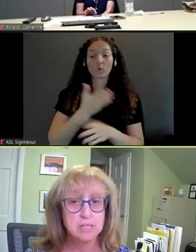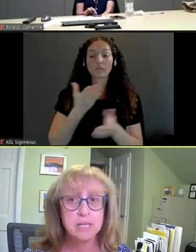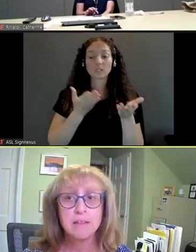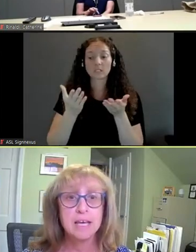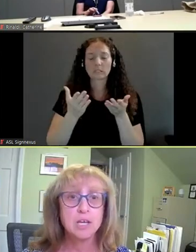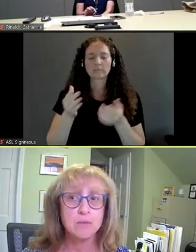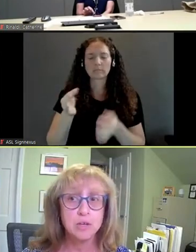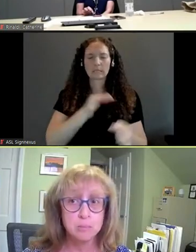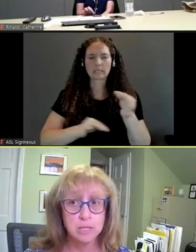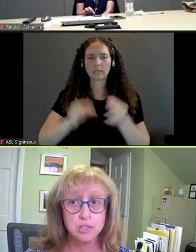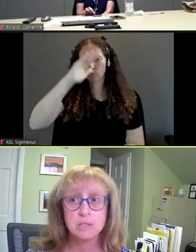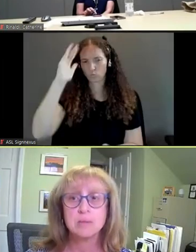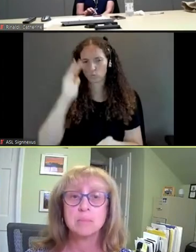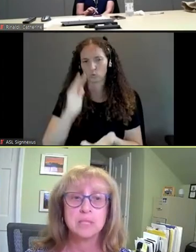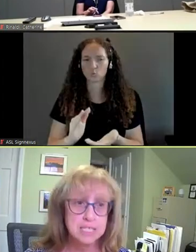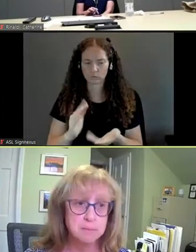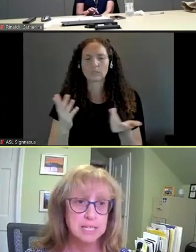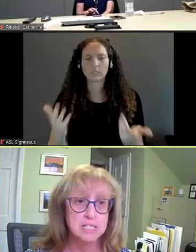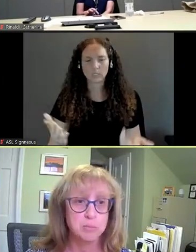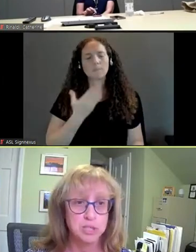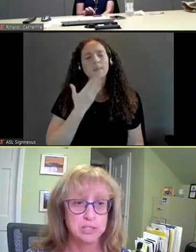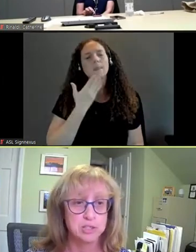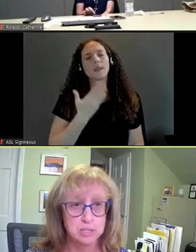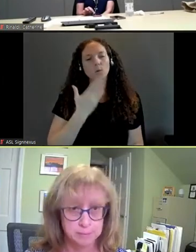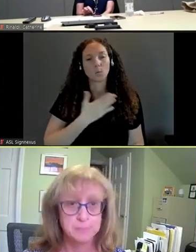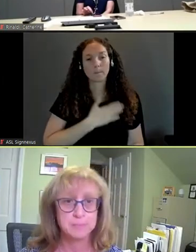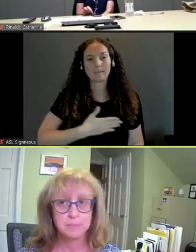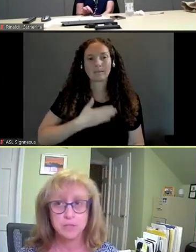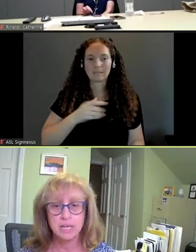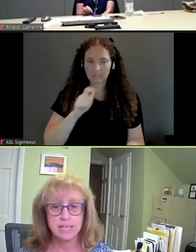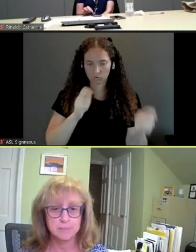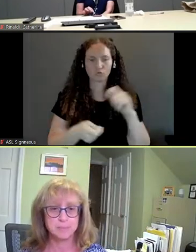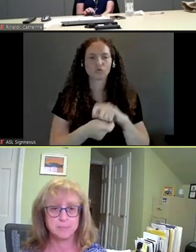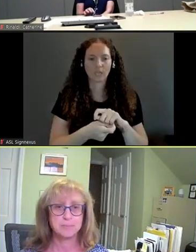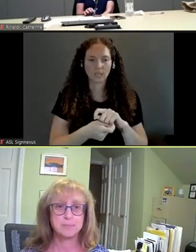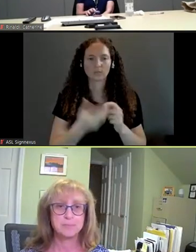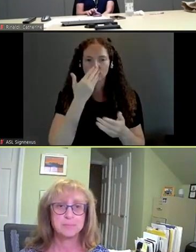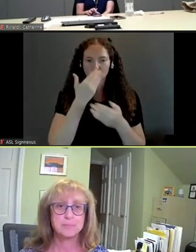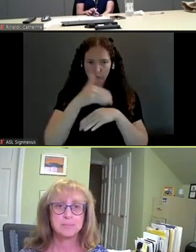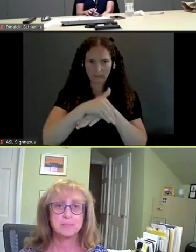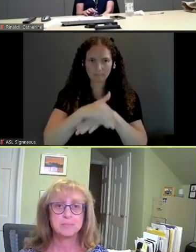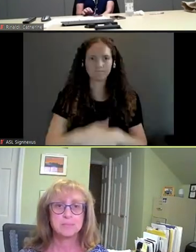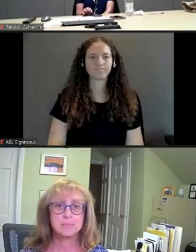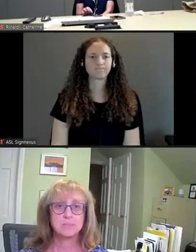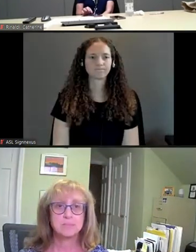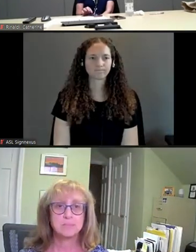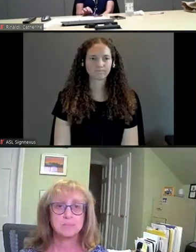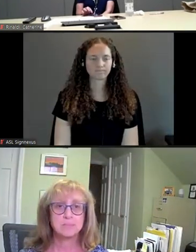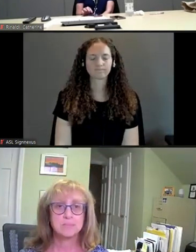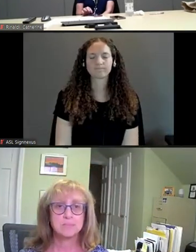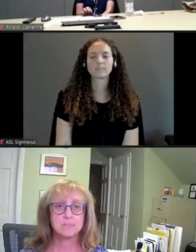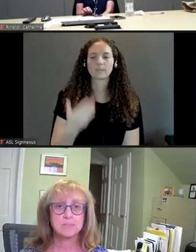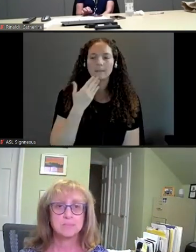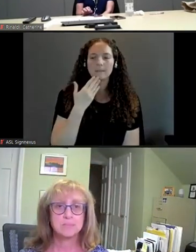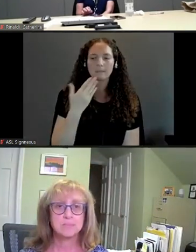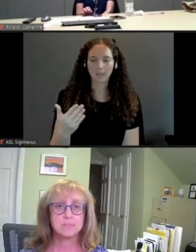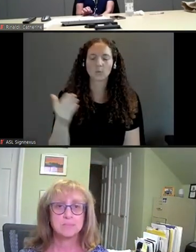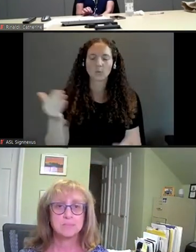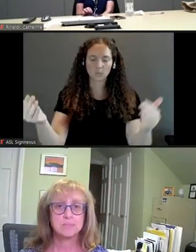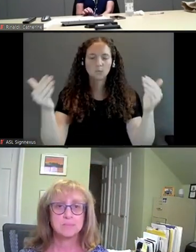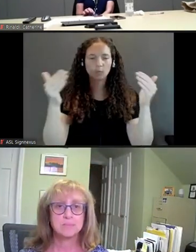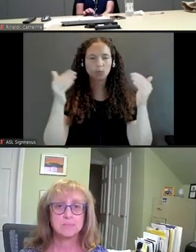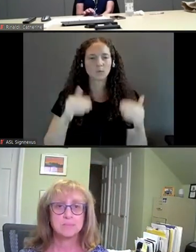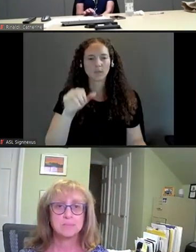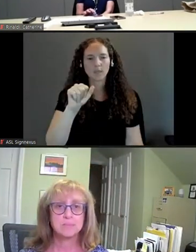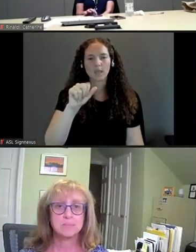here. Thank you very much. Please make some changes. Good night. Thank you, Susan. Next, we're going to have